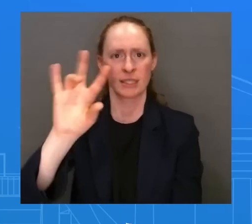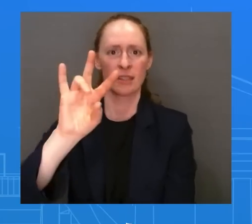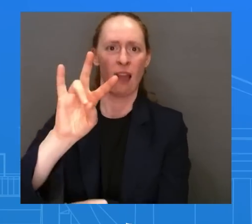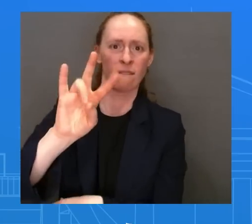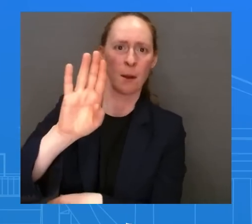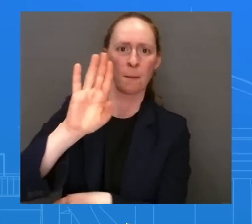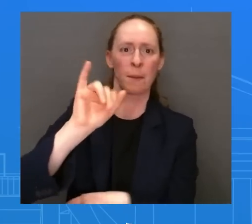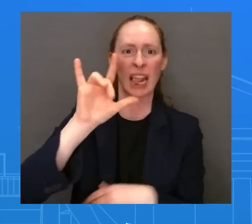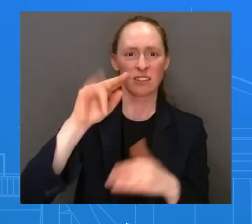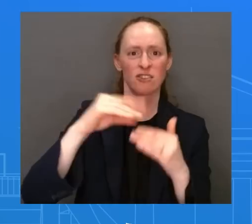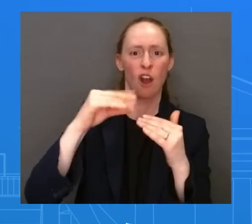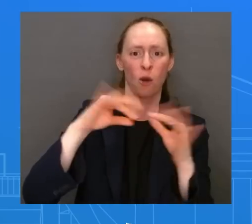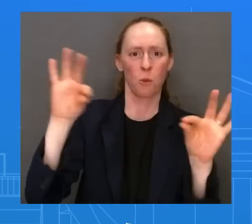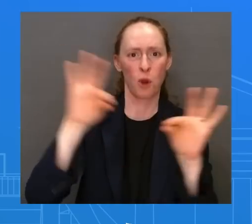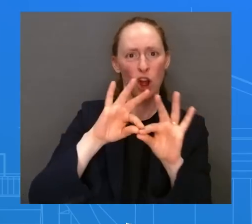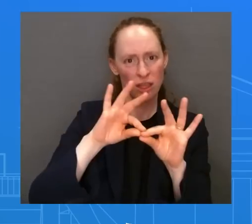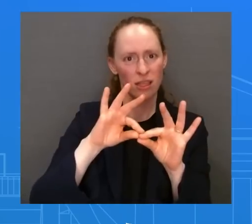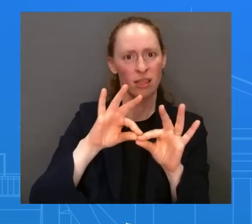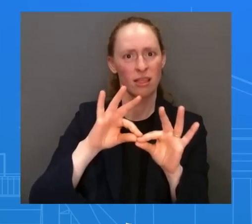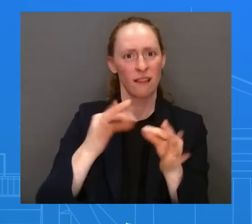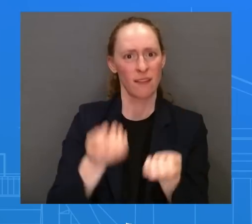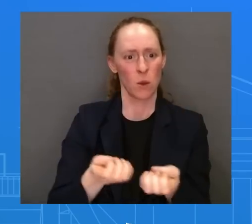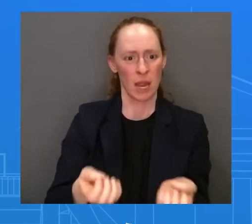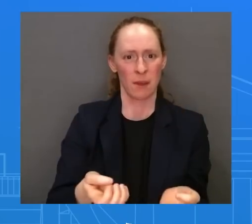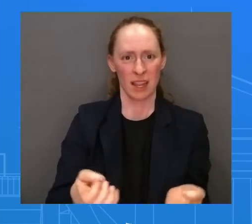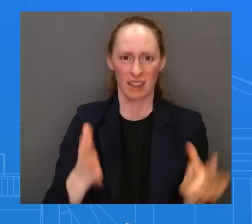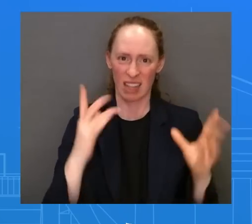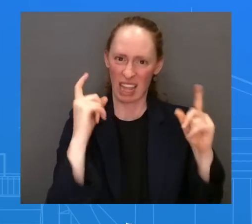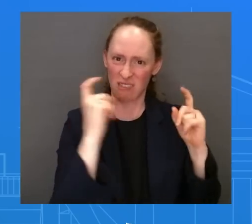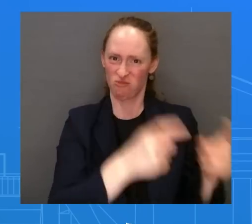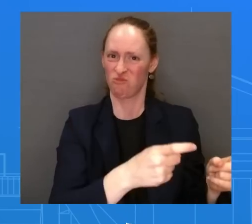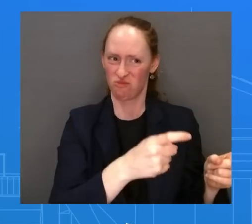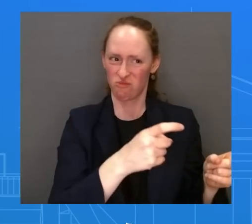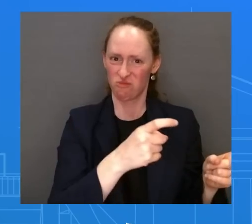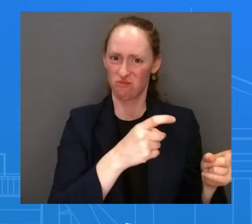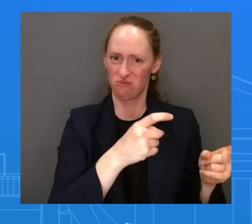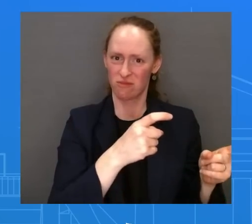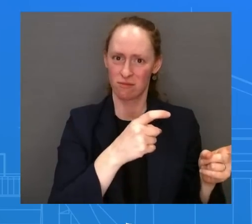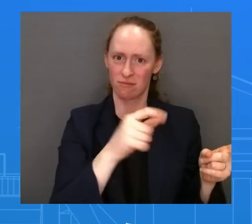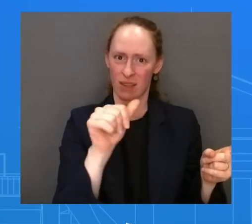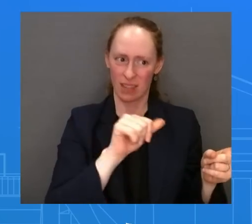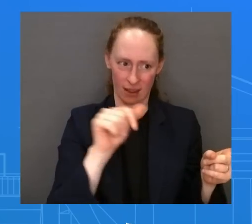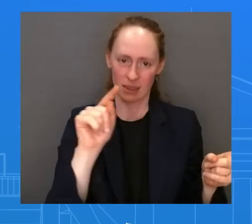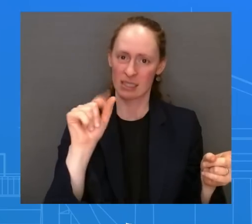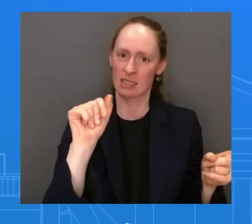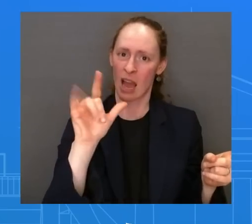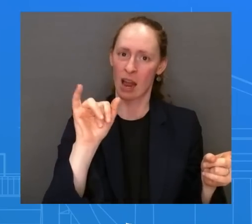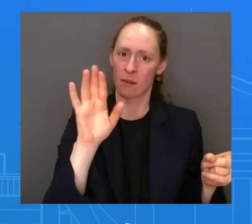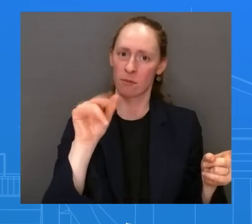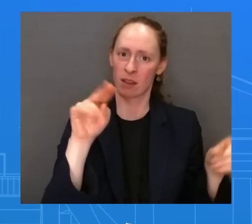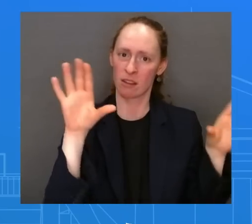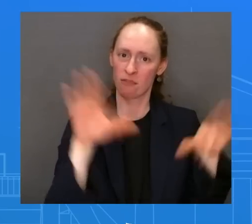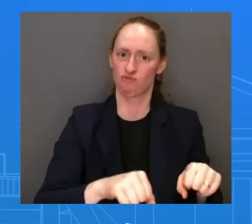in January the withdrawal happened in August does the president take responsibility for for leaving all or some of that you know who's responsible for that